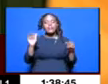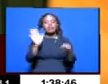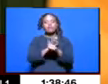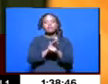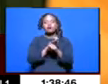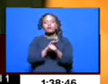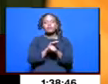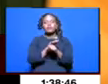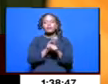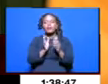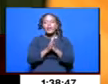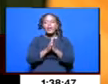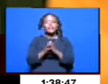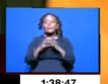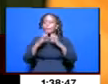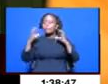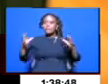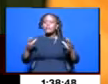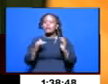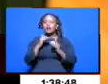and robust process of